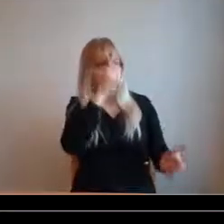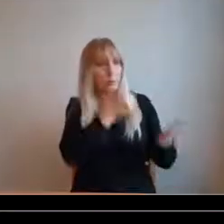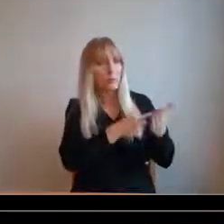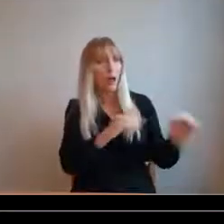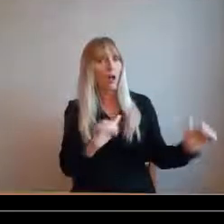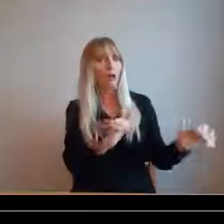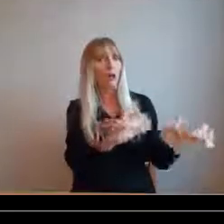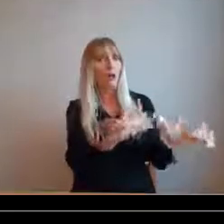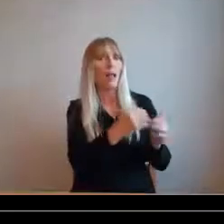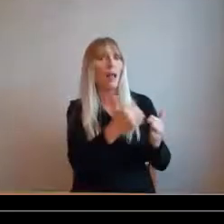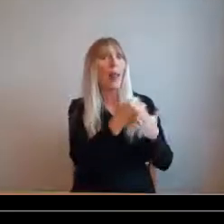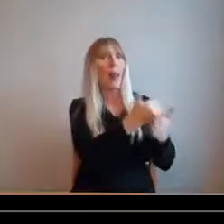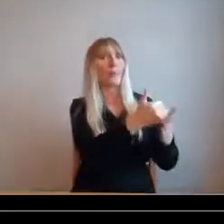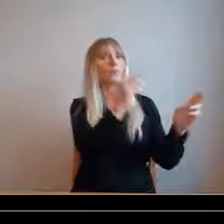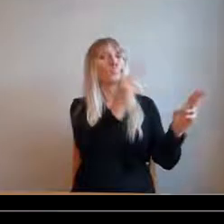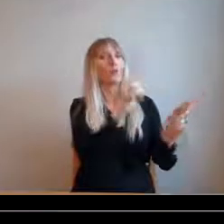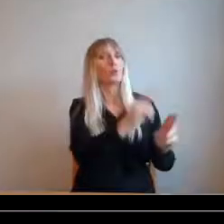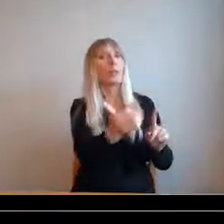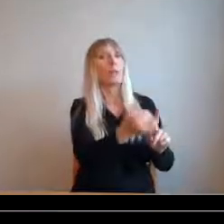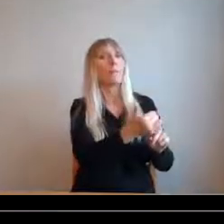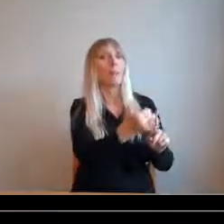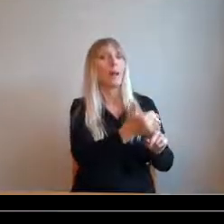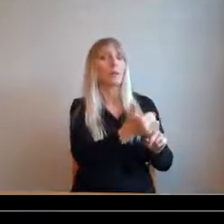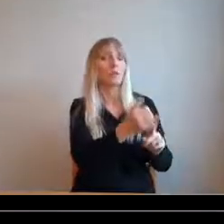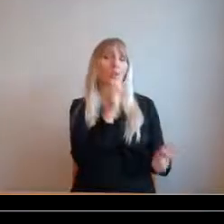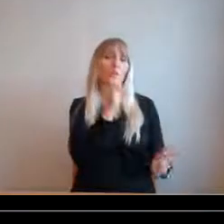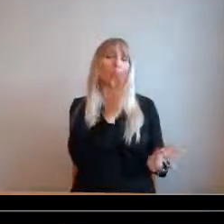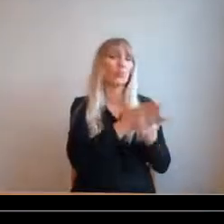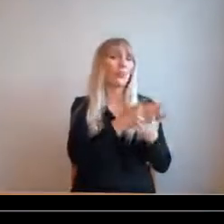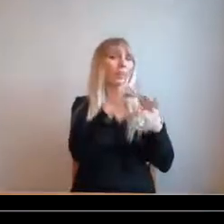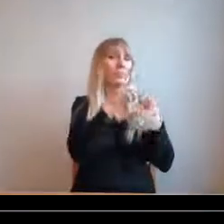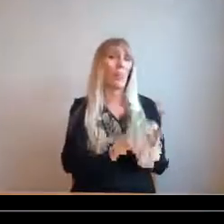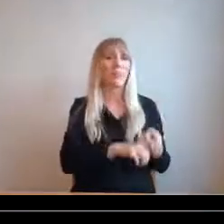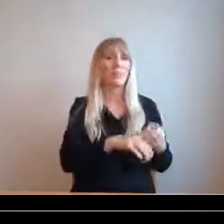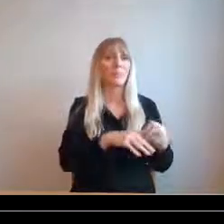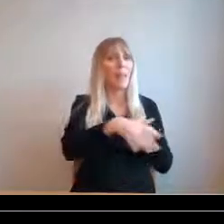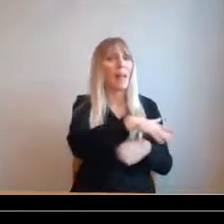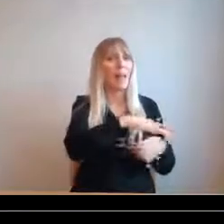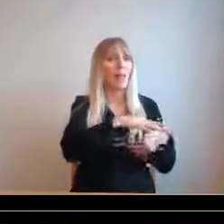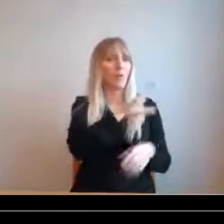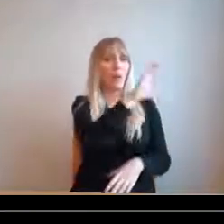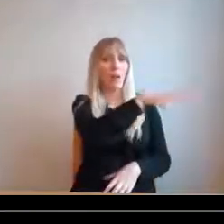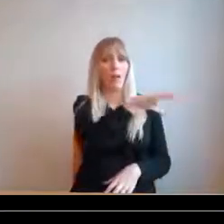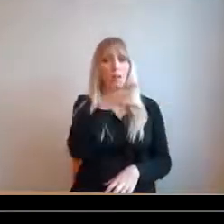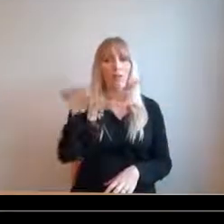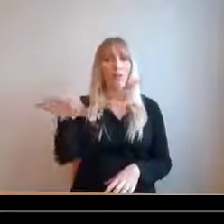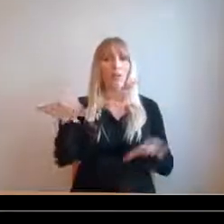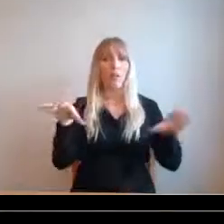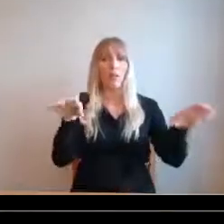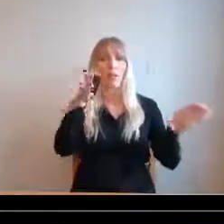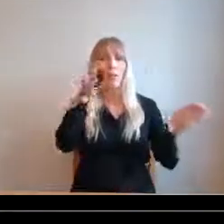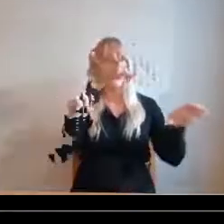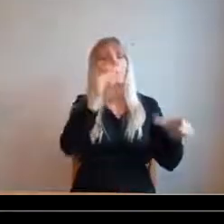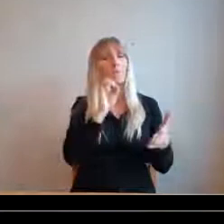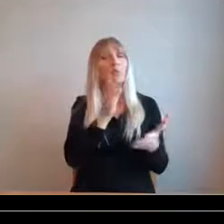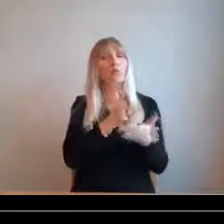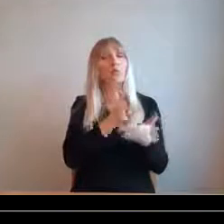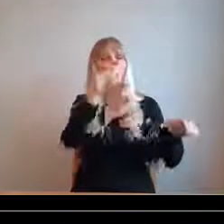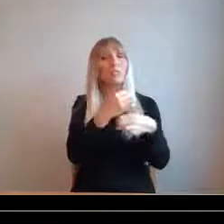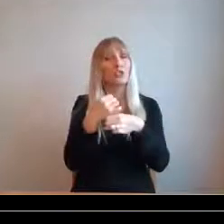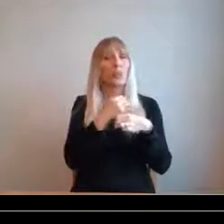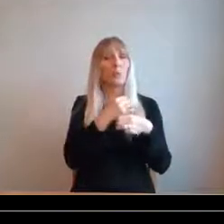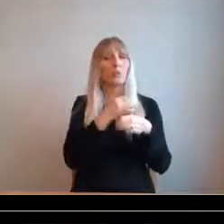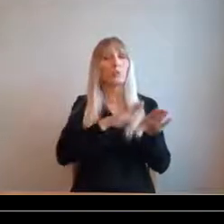help significantly reduce the impact. So I think it really depends on the site. But generally, we try